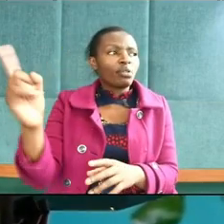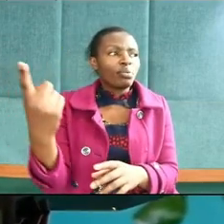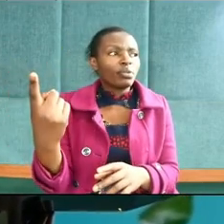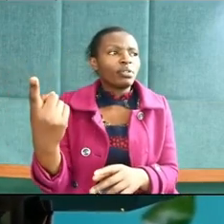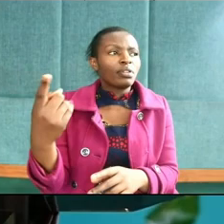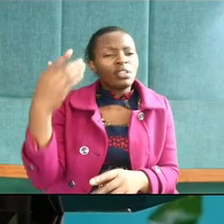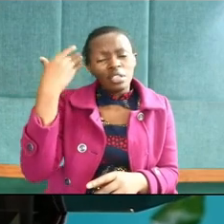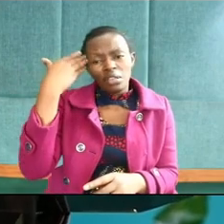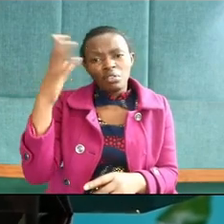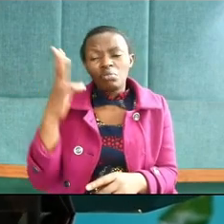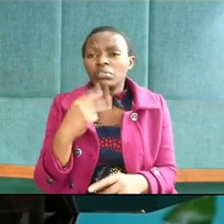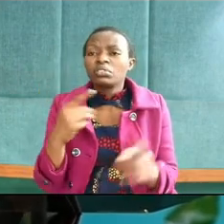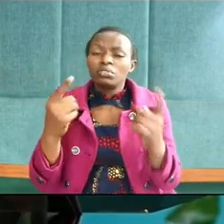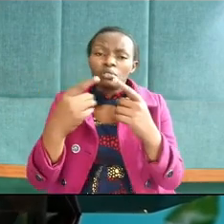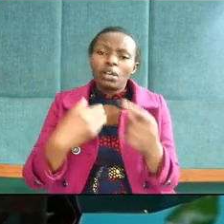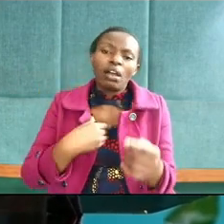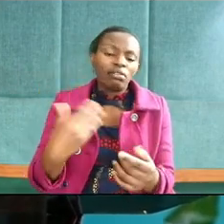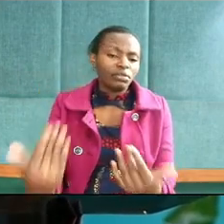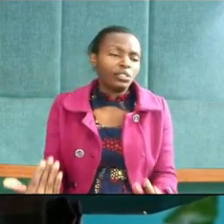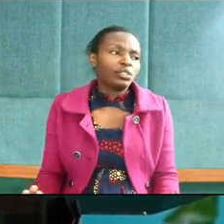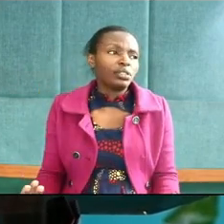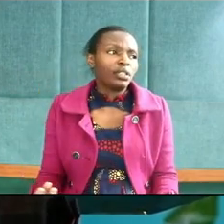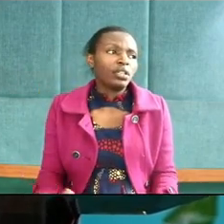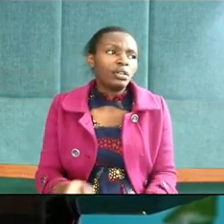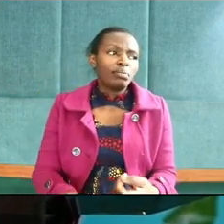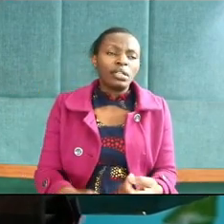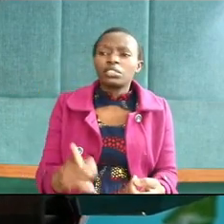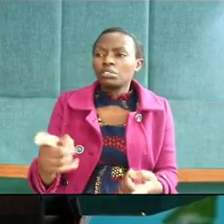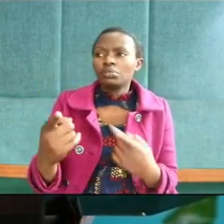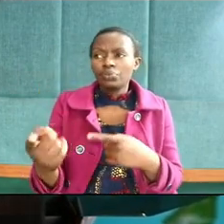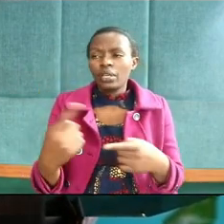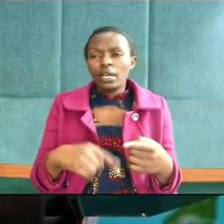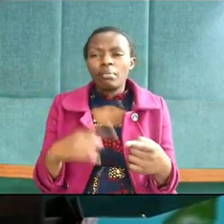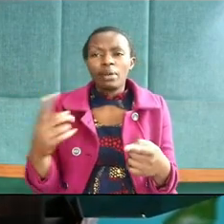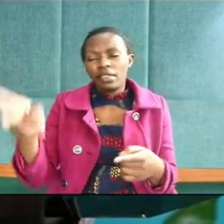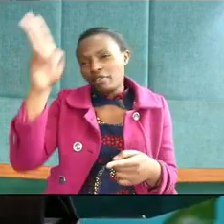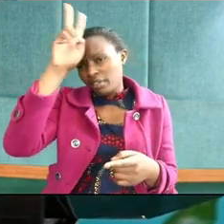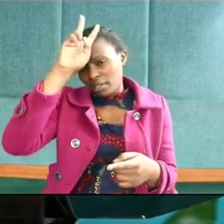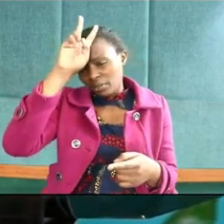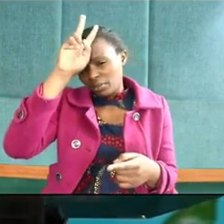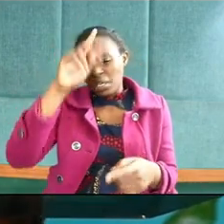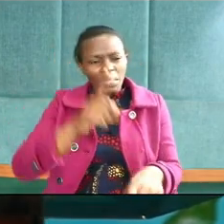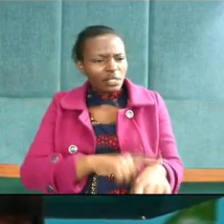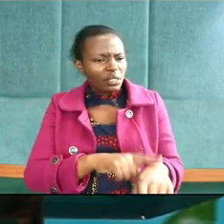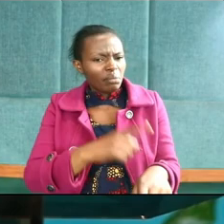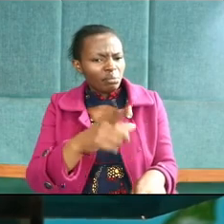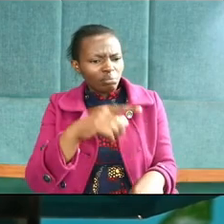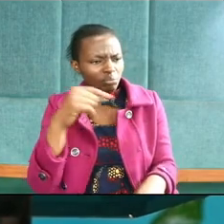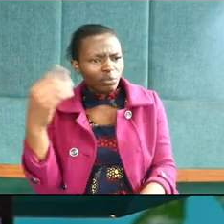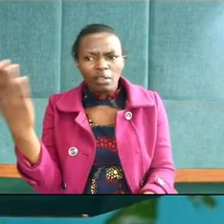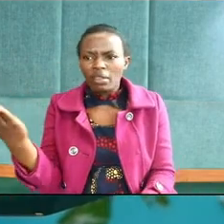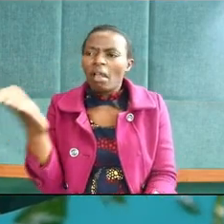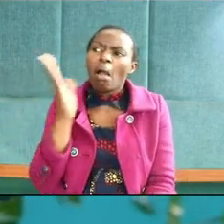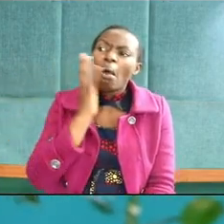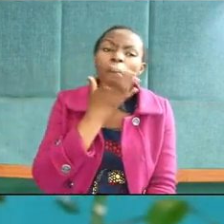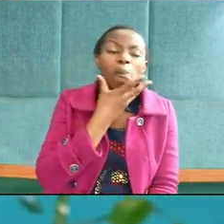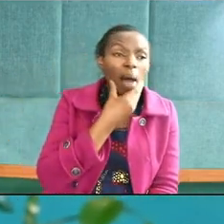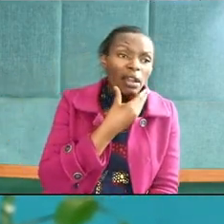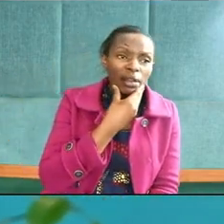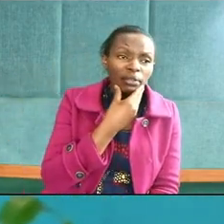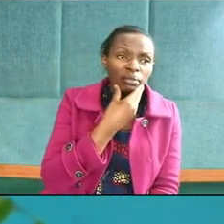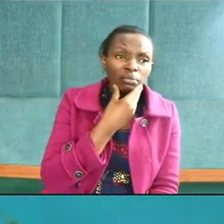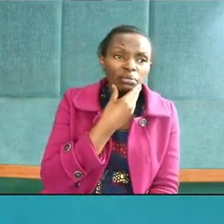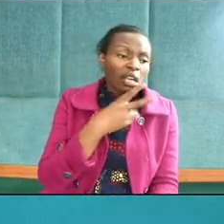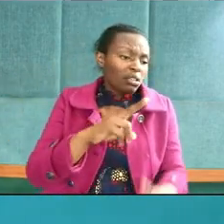they don't want to have children. But you come at the village. When you go to the village, they have organized for